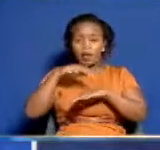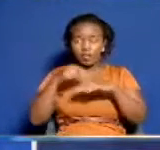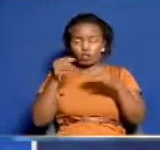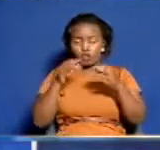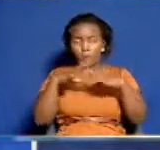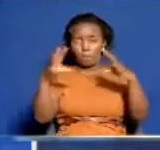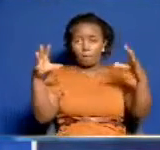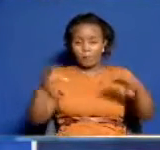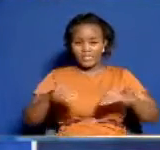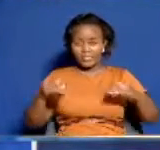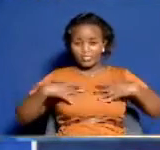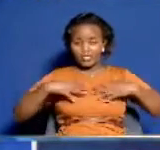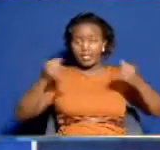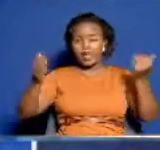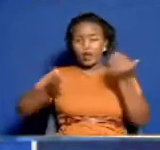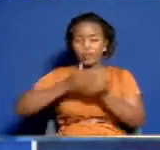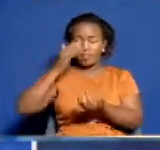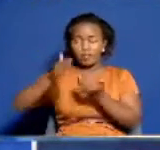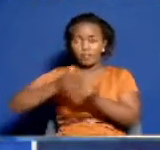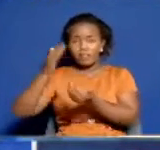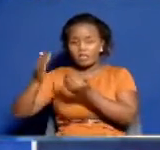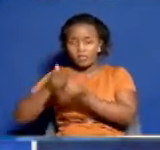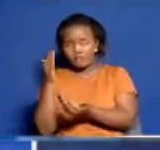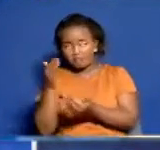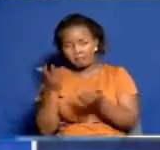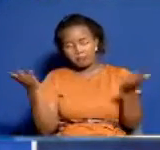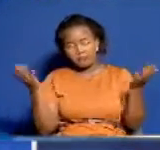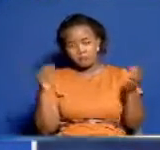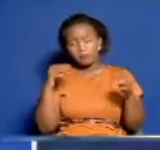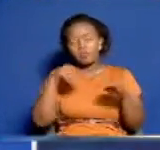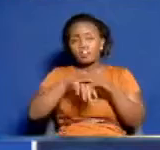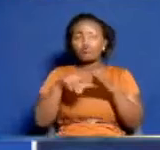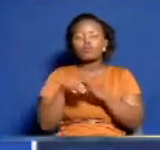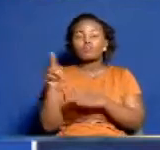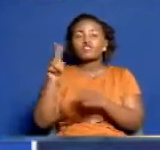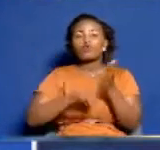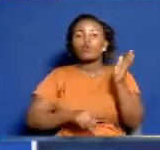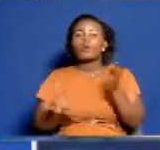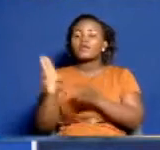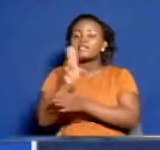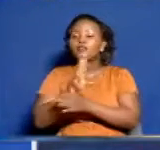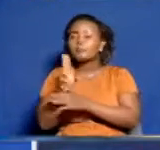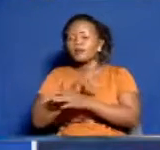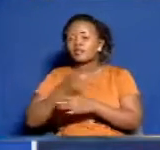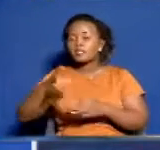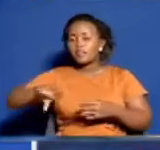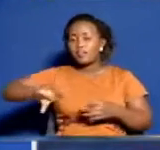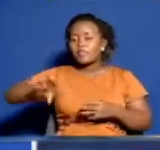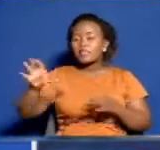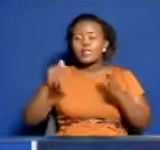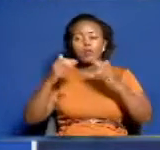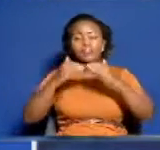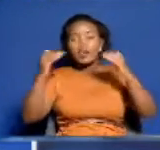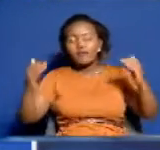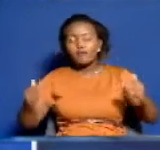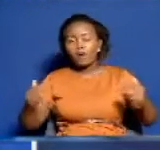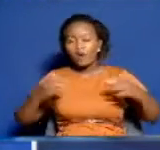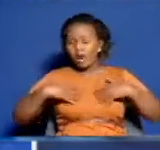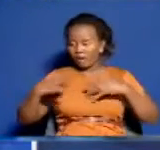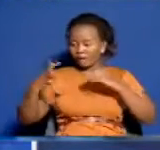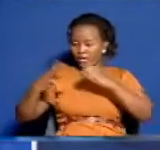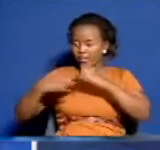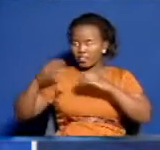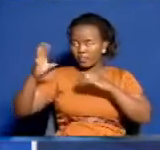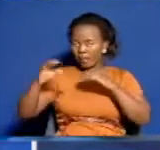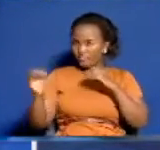healthcare, including what is spent at the county level, is still at 8%,